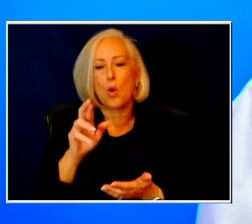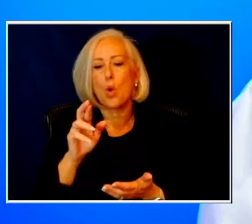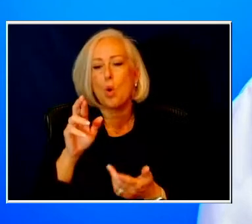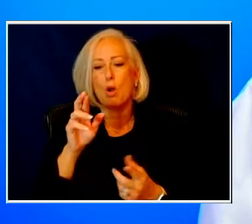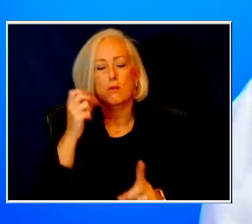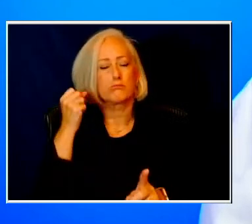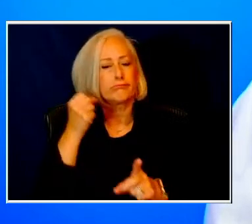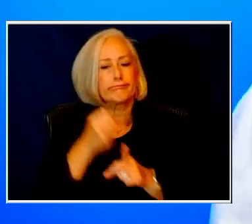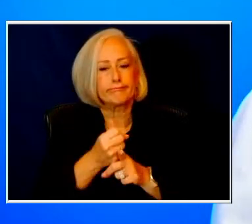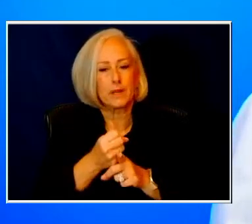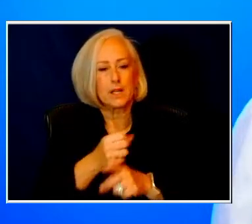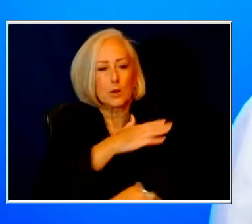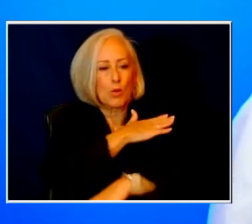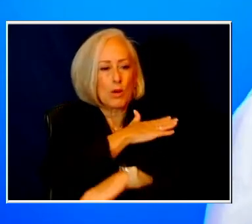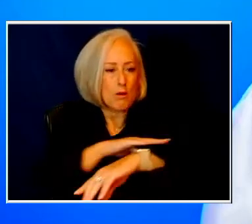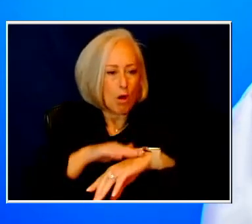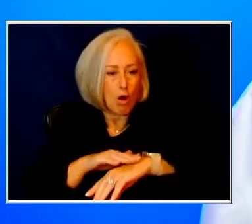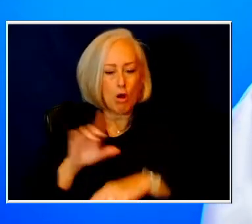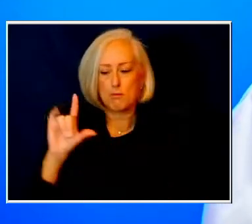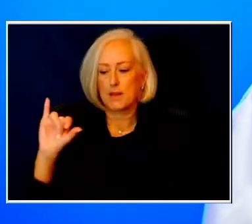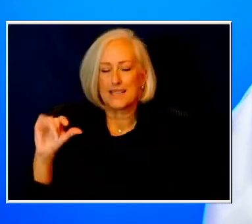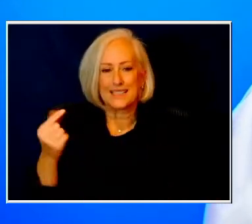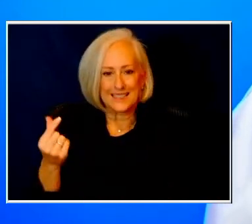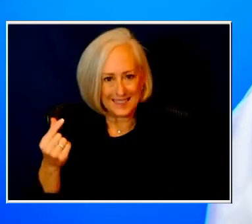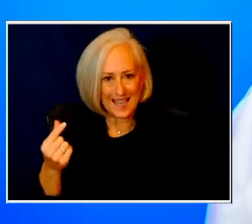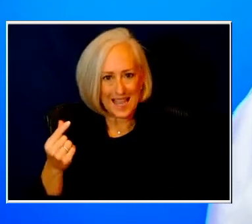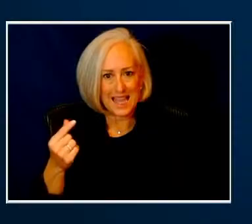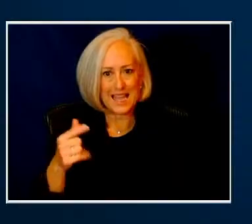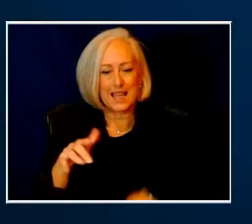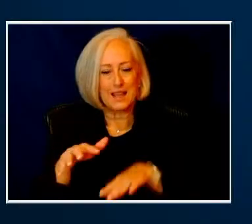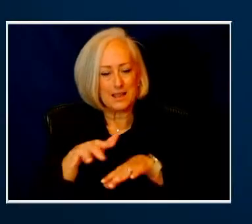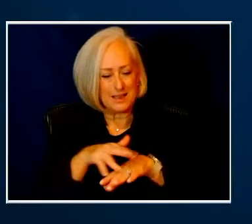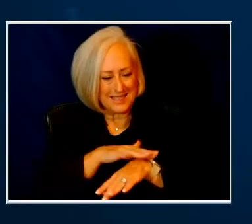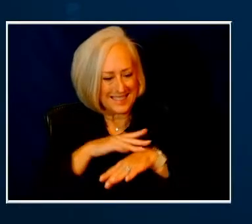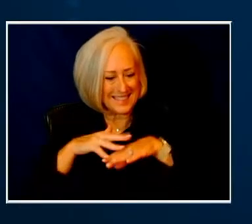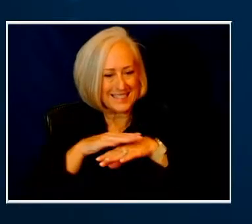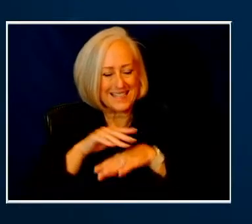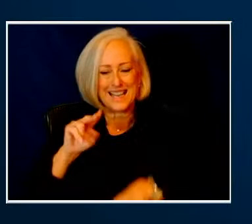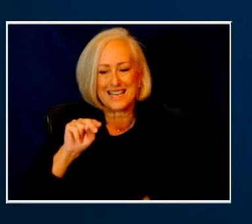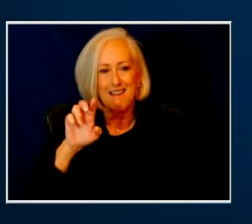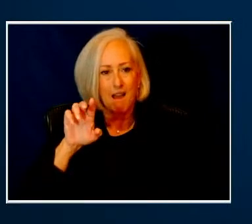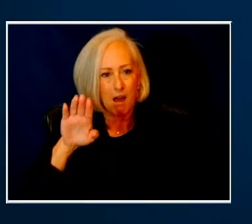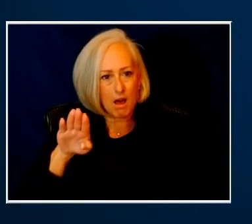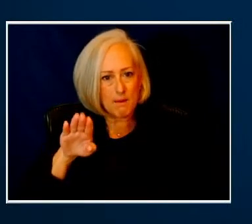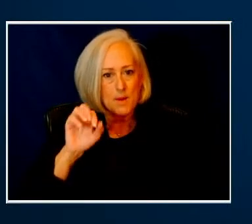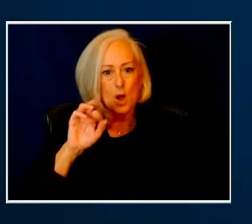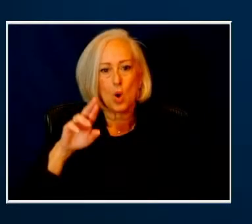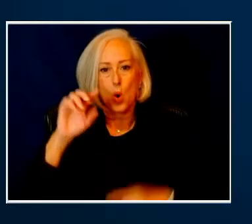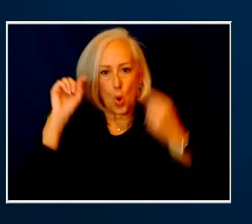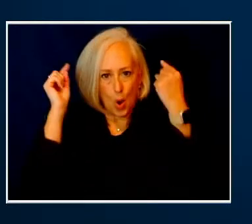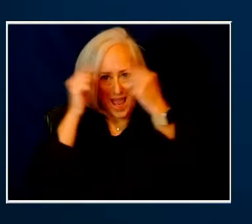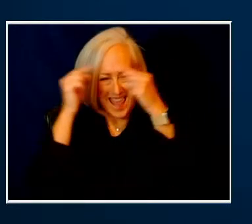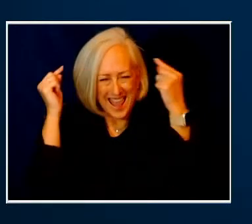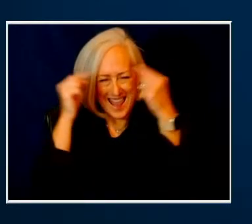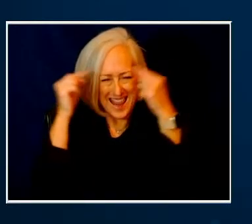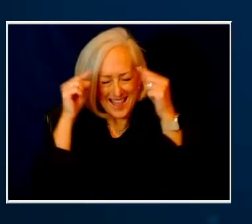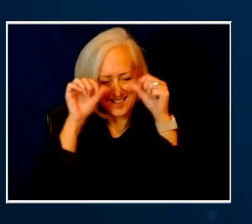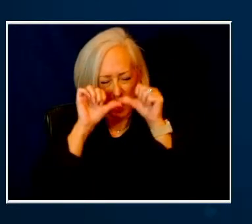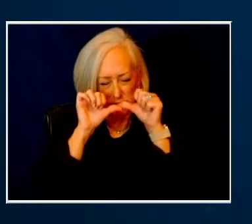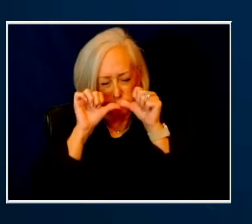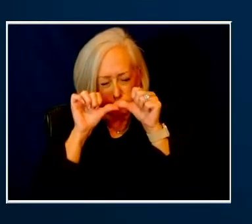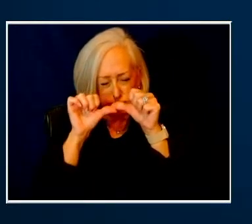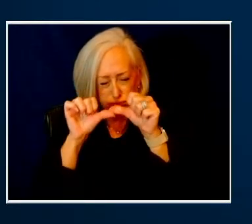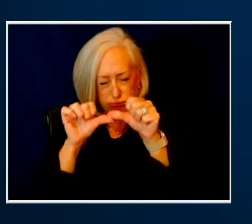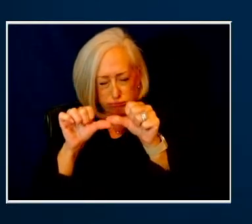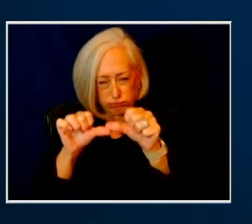and sometimes really, really bad headaches that don't go away for a long period of time. Dr. Garcia, anything to add for parents with young kids that maybe they should look out